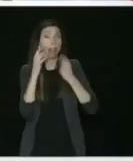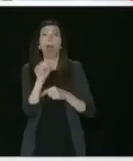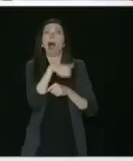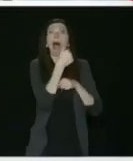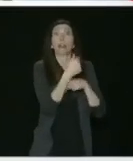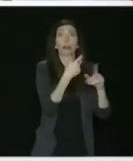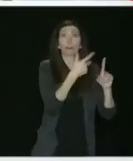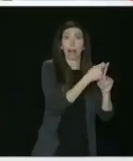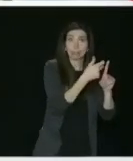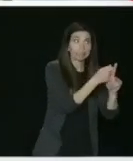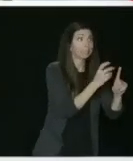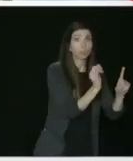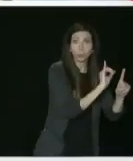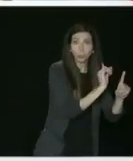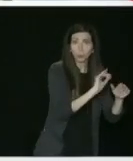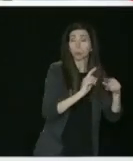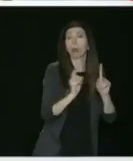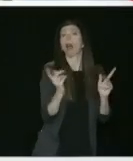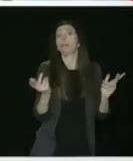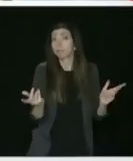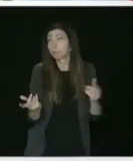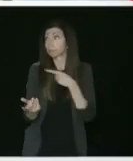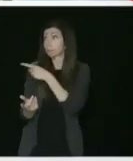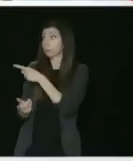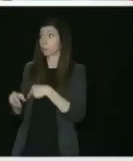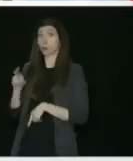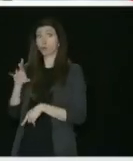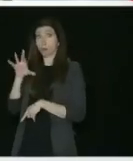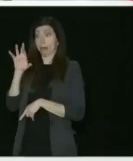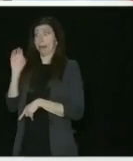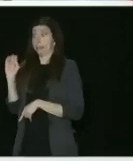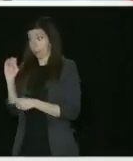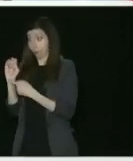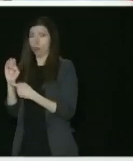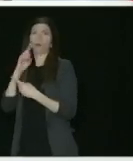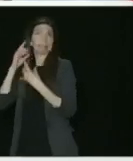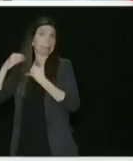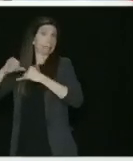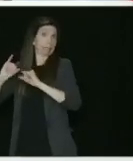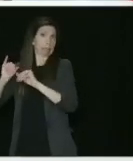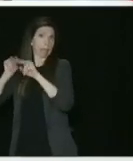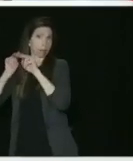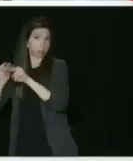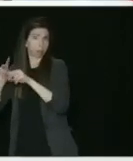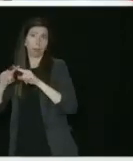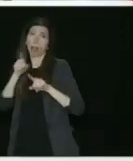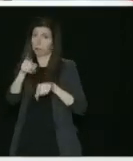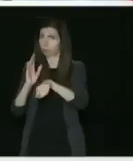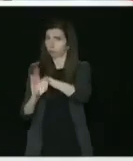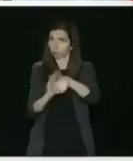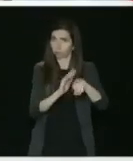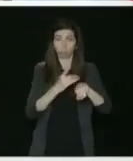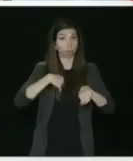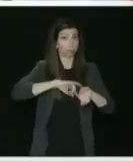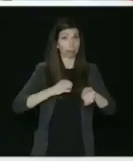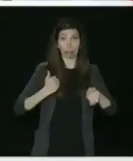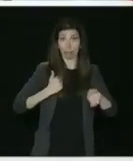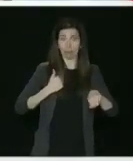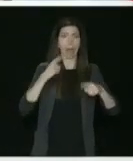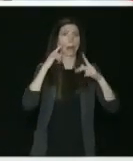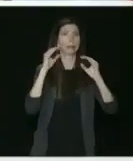rare events, that's the ones that we're continuing to follow. But even for those rare events, we've not seen those in Canada at all, any of those reports.